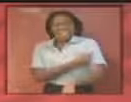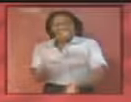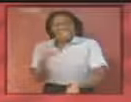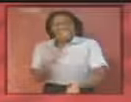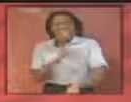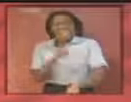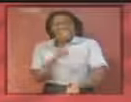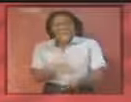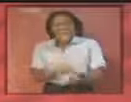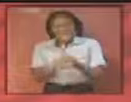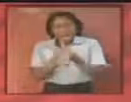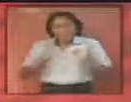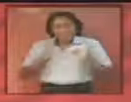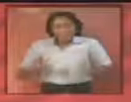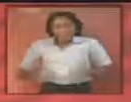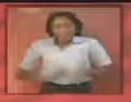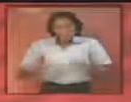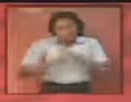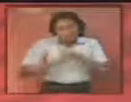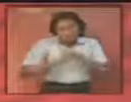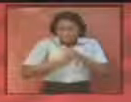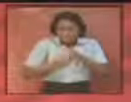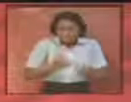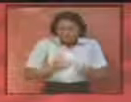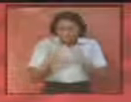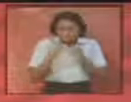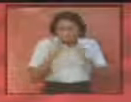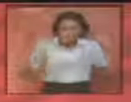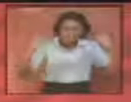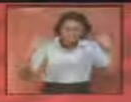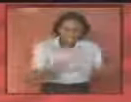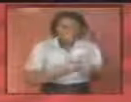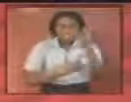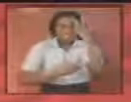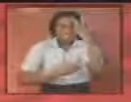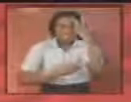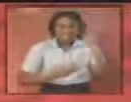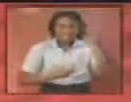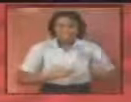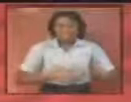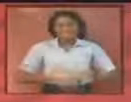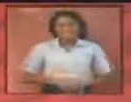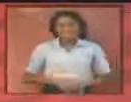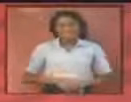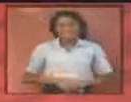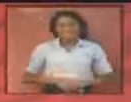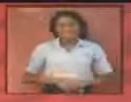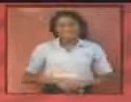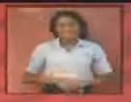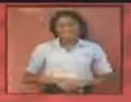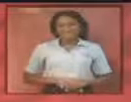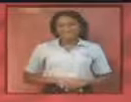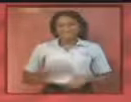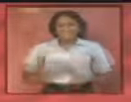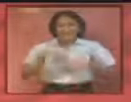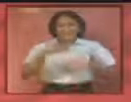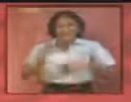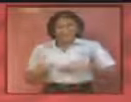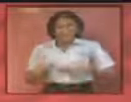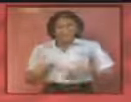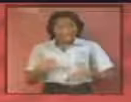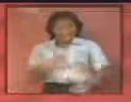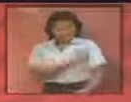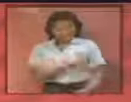to fight a specific opponent. And that is the original SARS-CoV-2 virus that emerged from China. Now, after training, your